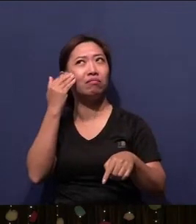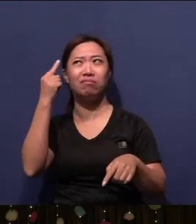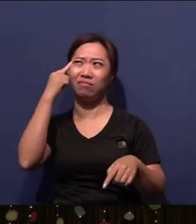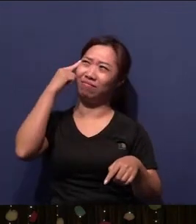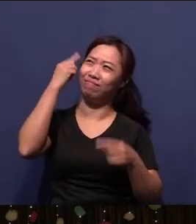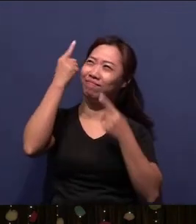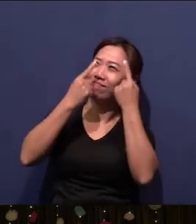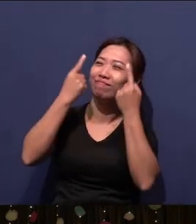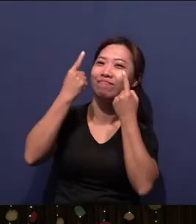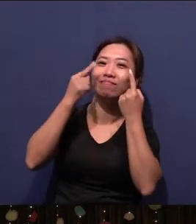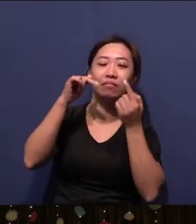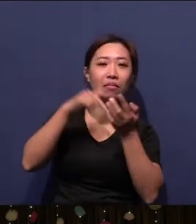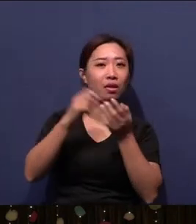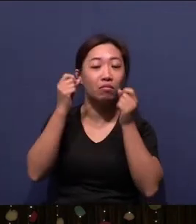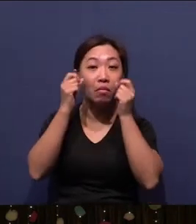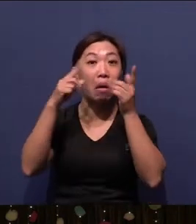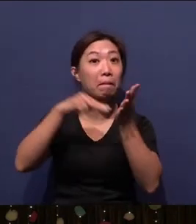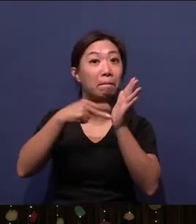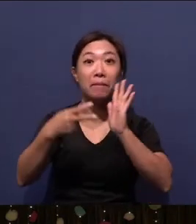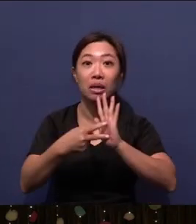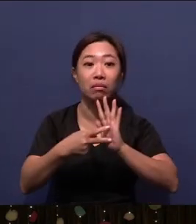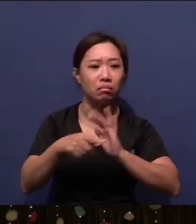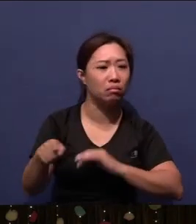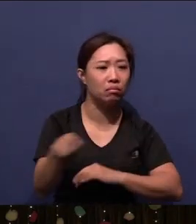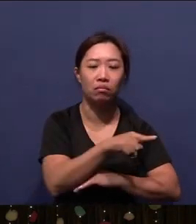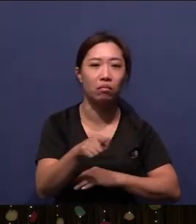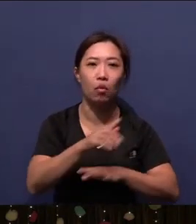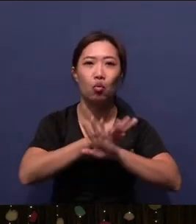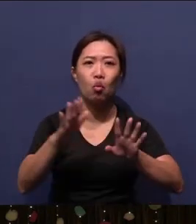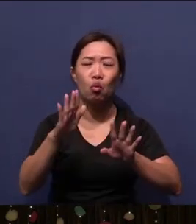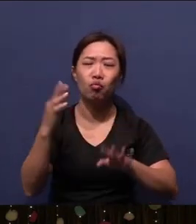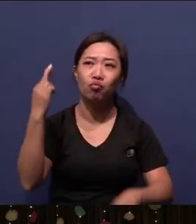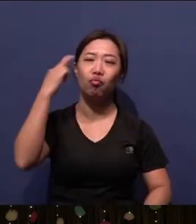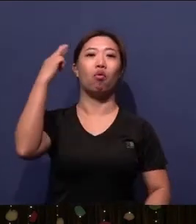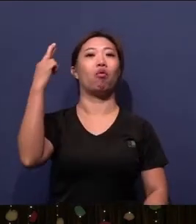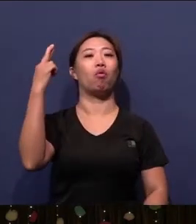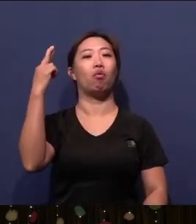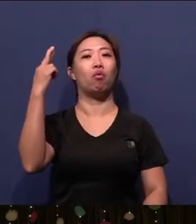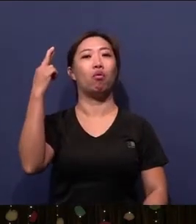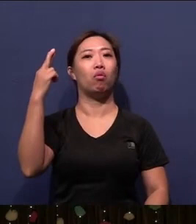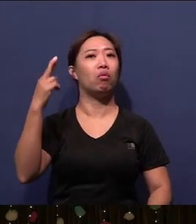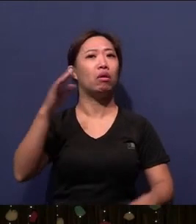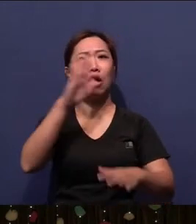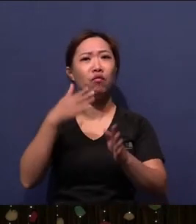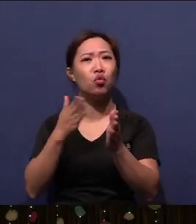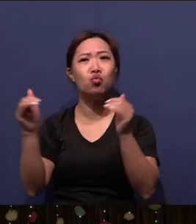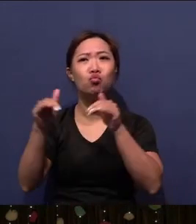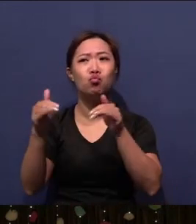This surprise shows they do not recall doing any of this directly to Jesus.